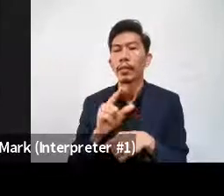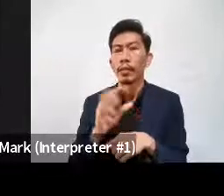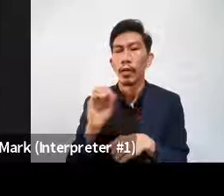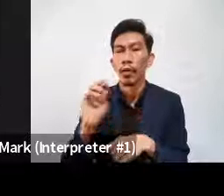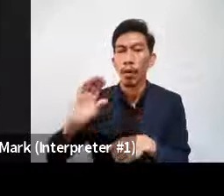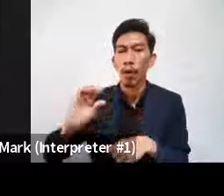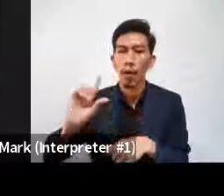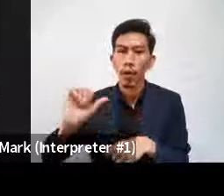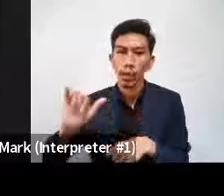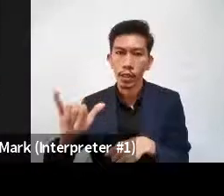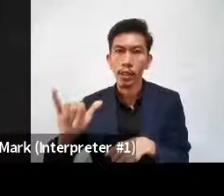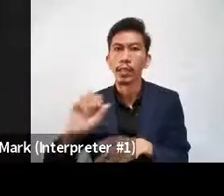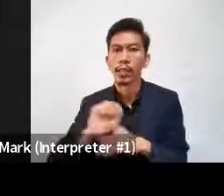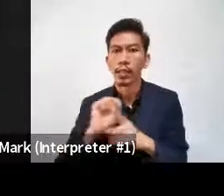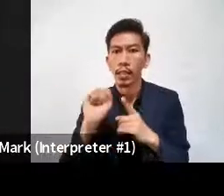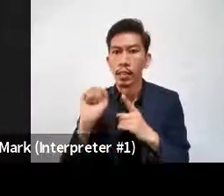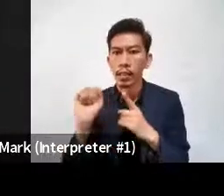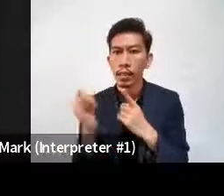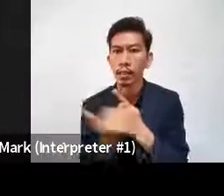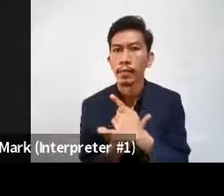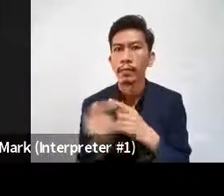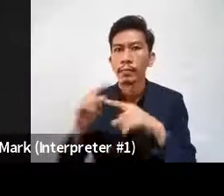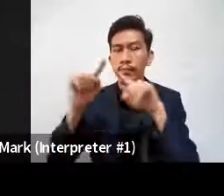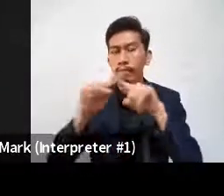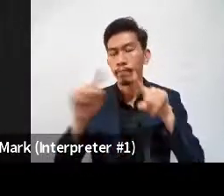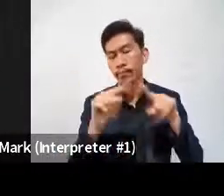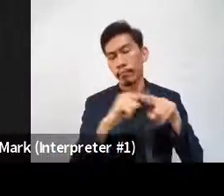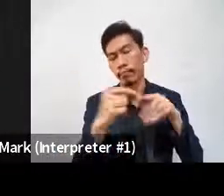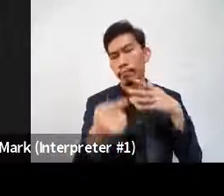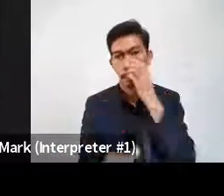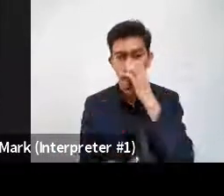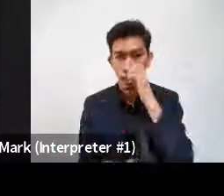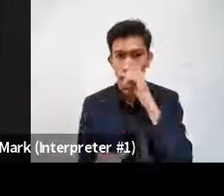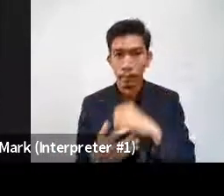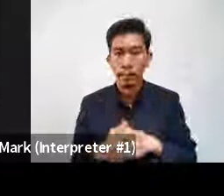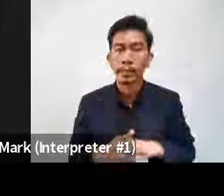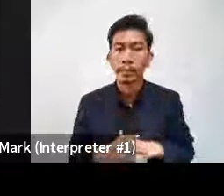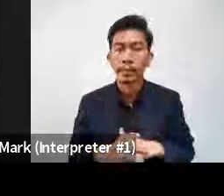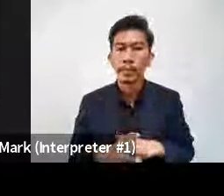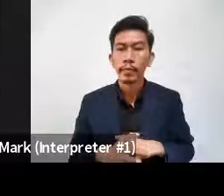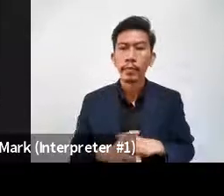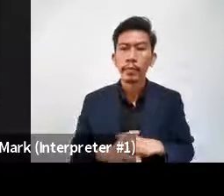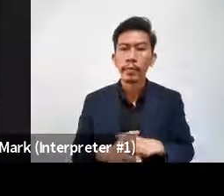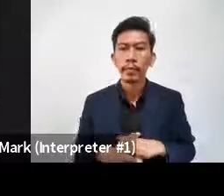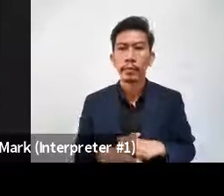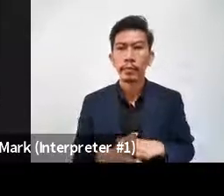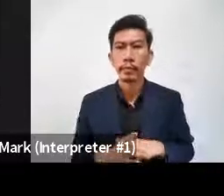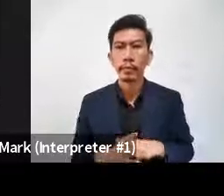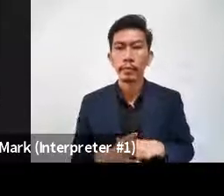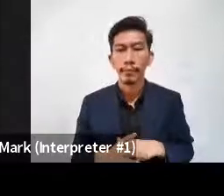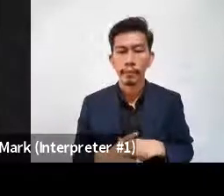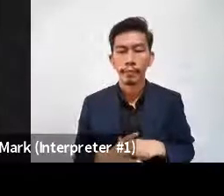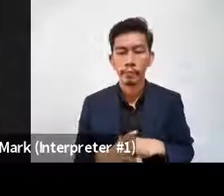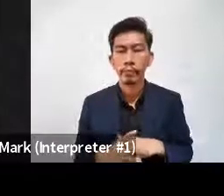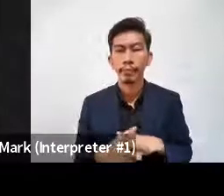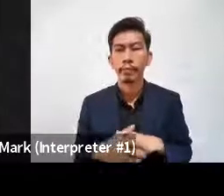oncology, PSMO, surgery, PCS, radio-oncology, PROS, gyne-oncology, SGOP,